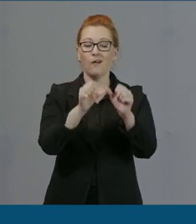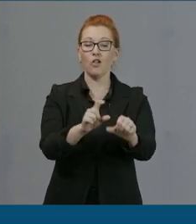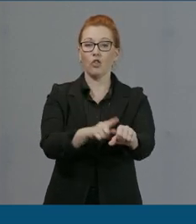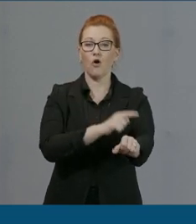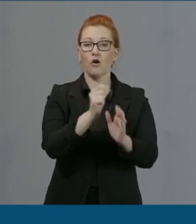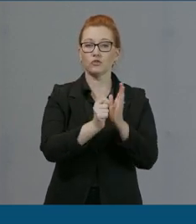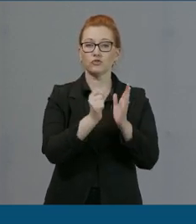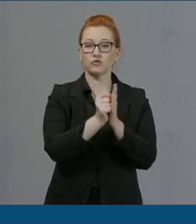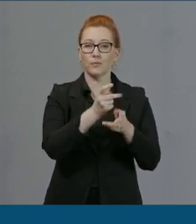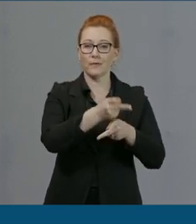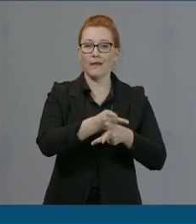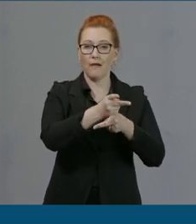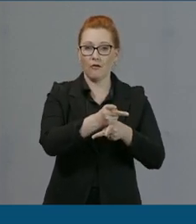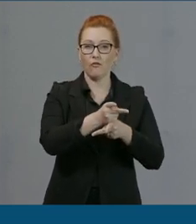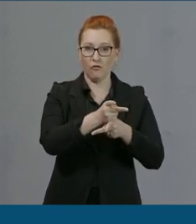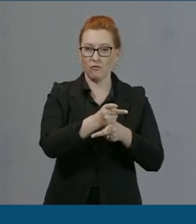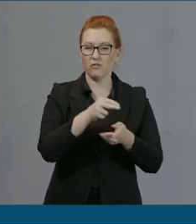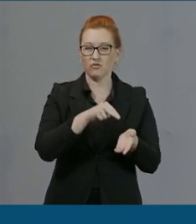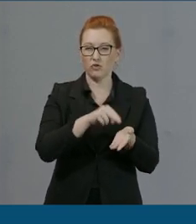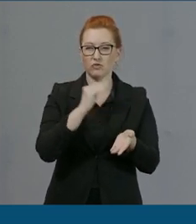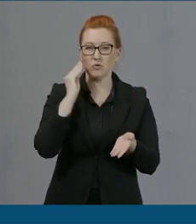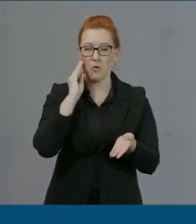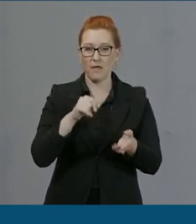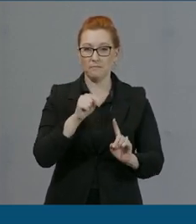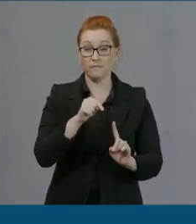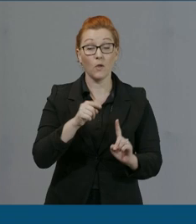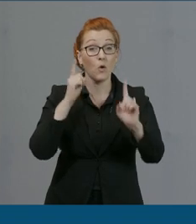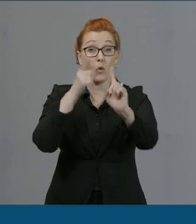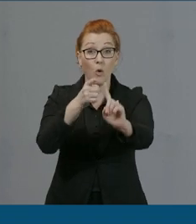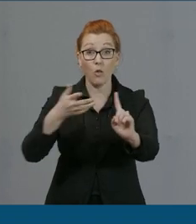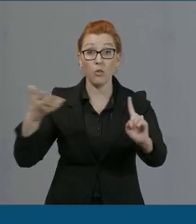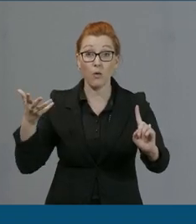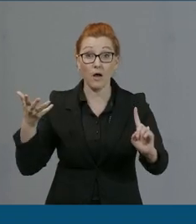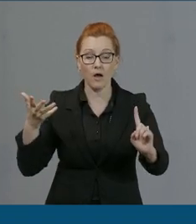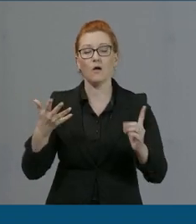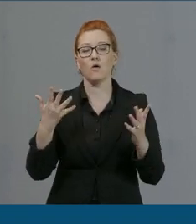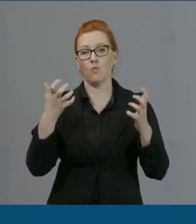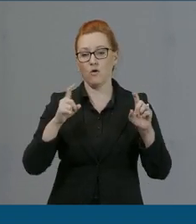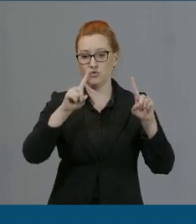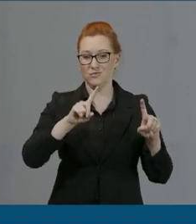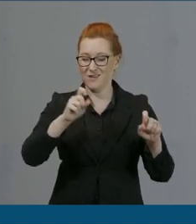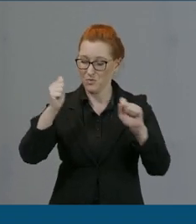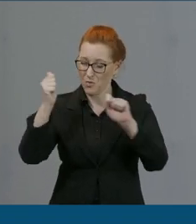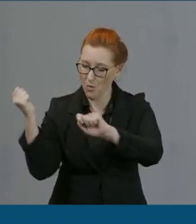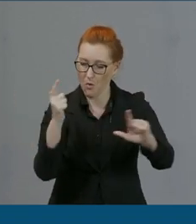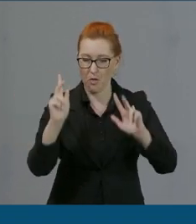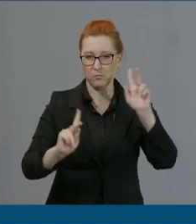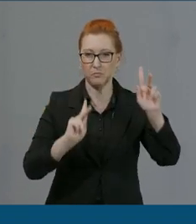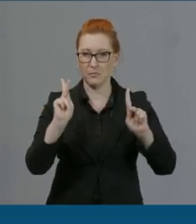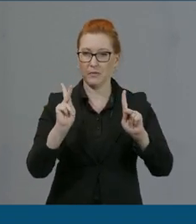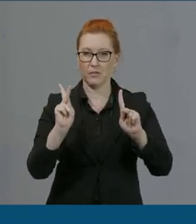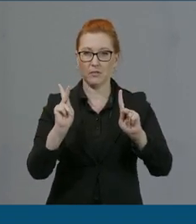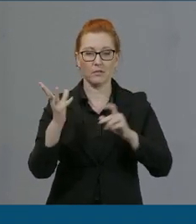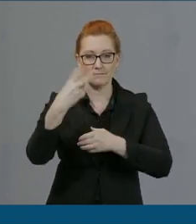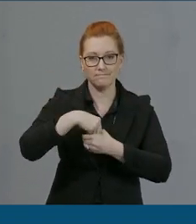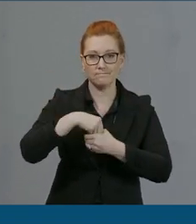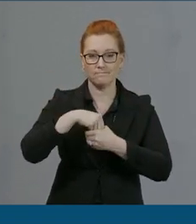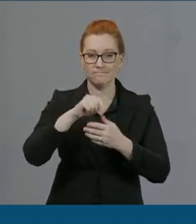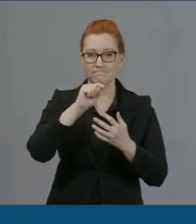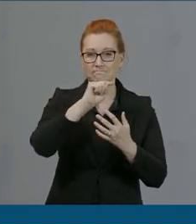Long-term care facility, our goal is we want to test everyone inside our long-term care facilities. We're going to increase the testing